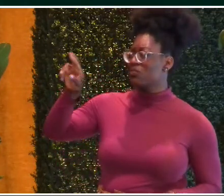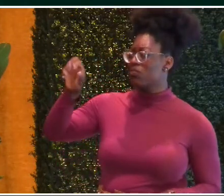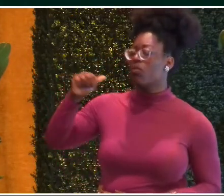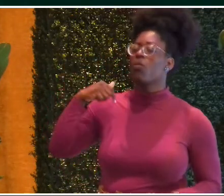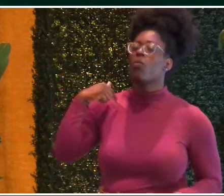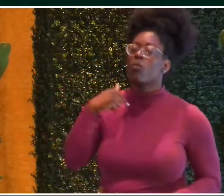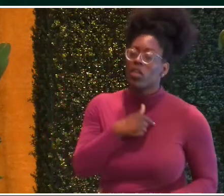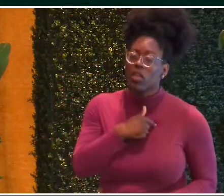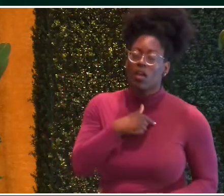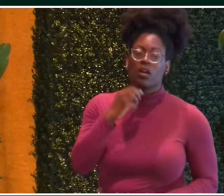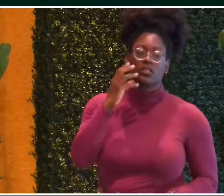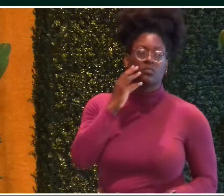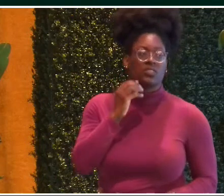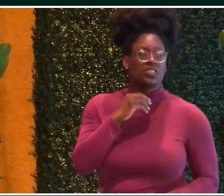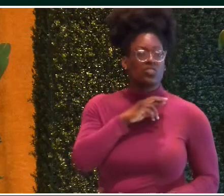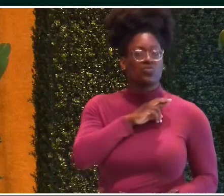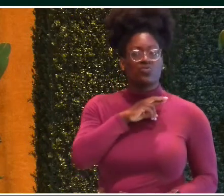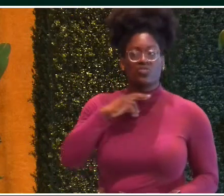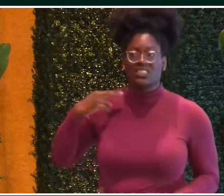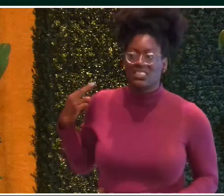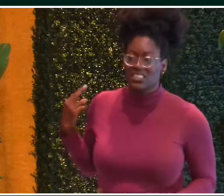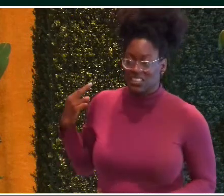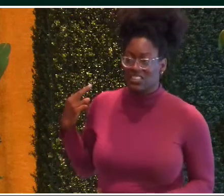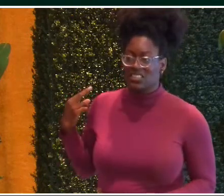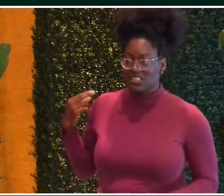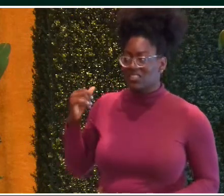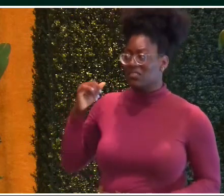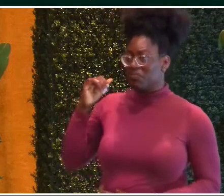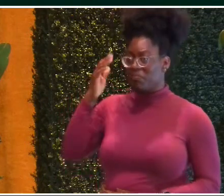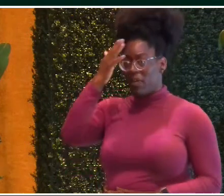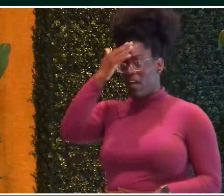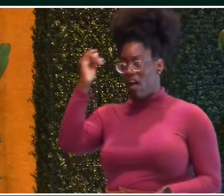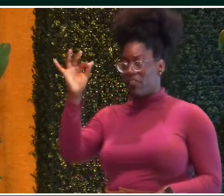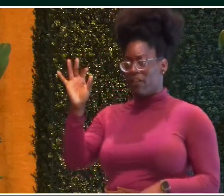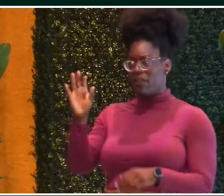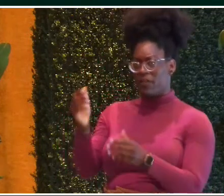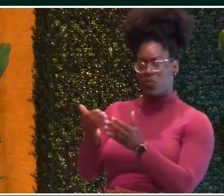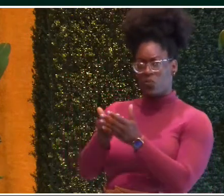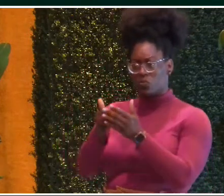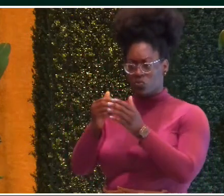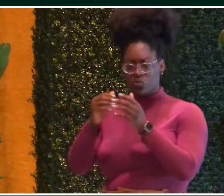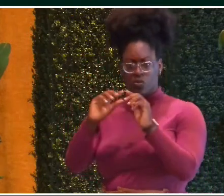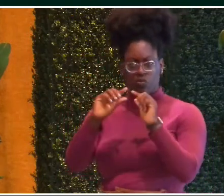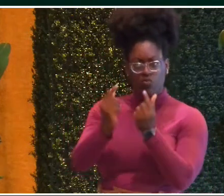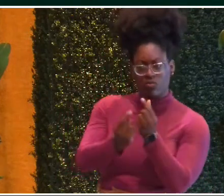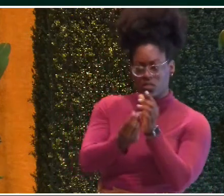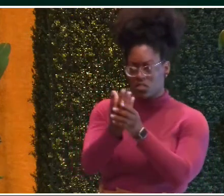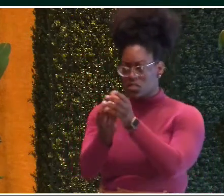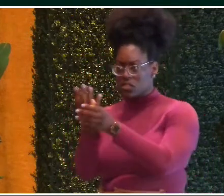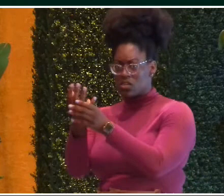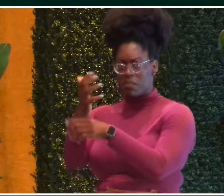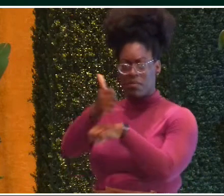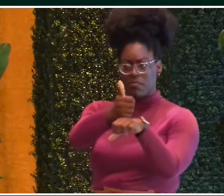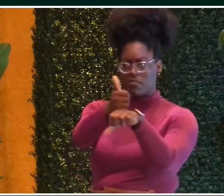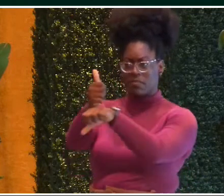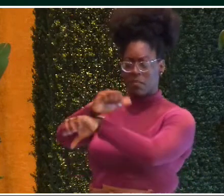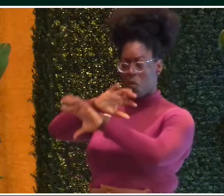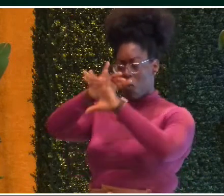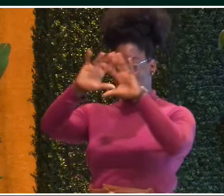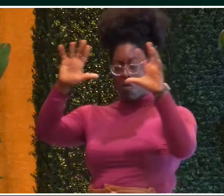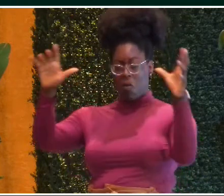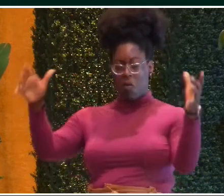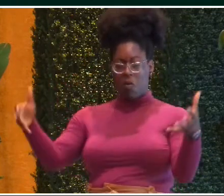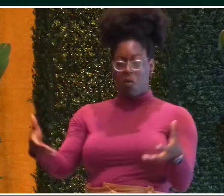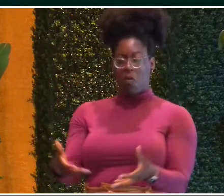are at risk, everybody. And so right now, we must assess, and we must build